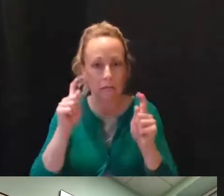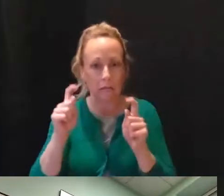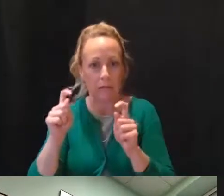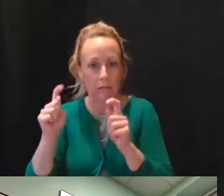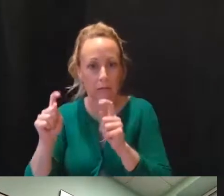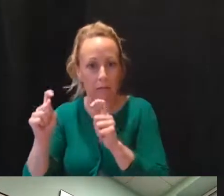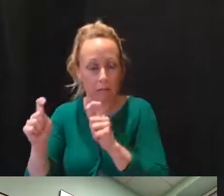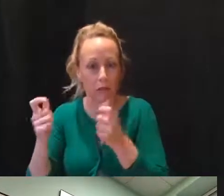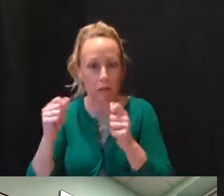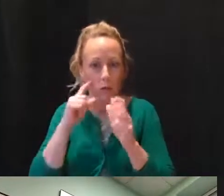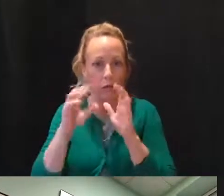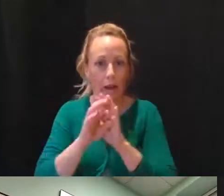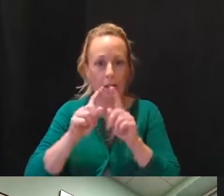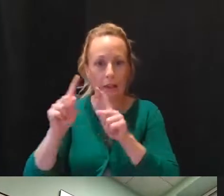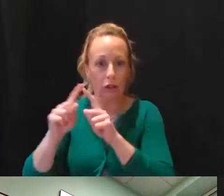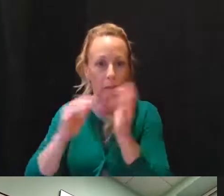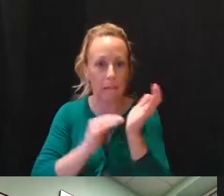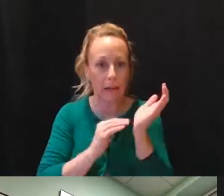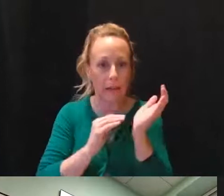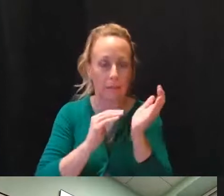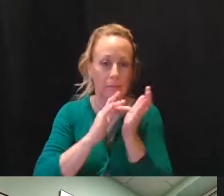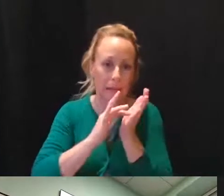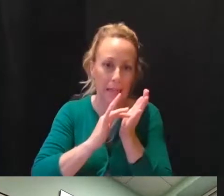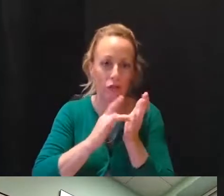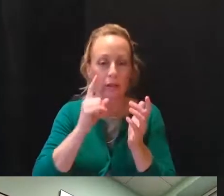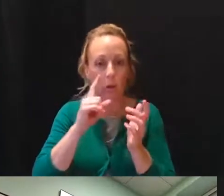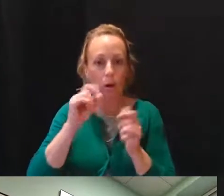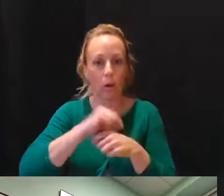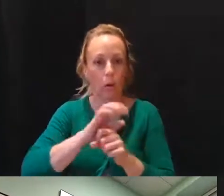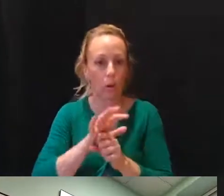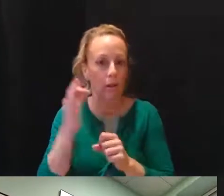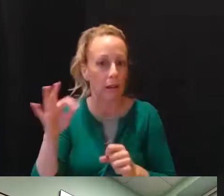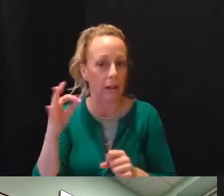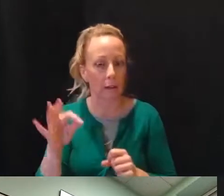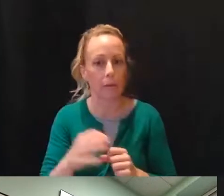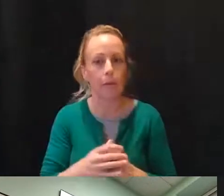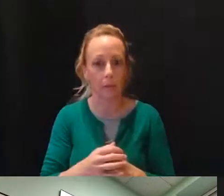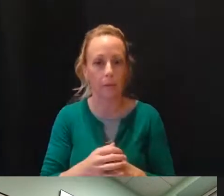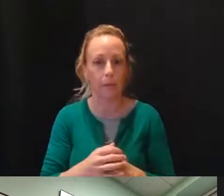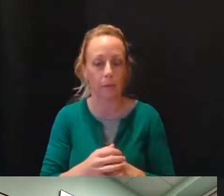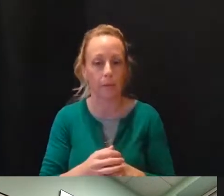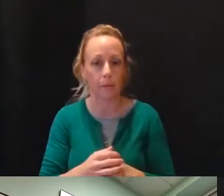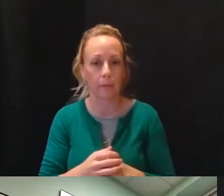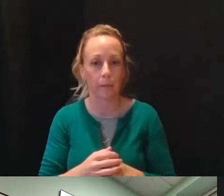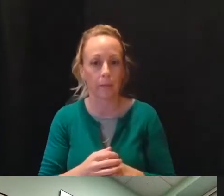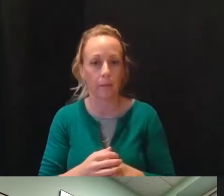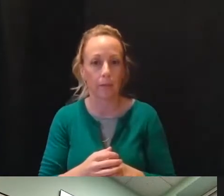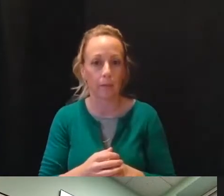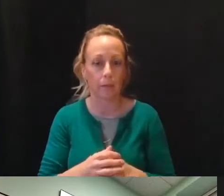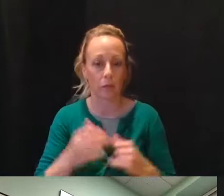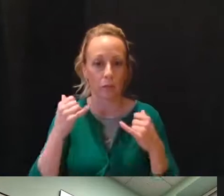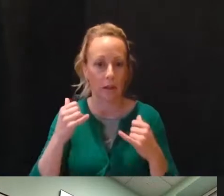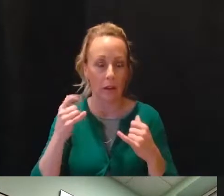different medications for COVID-19. Currently, there are 3 medications that are definitely everybody's